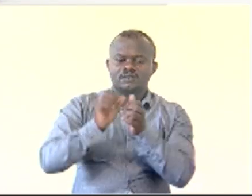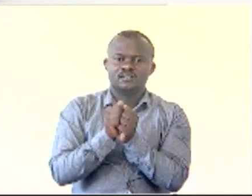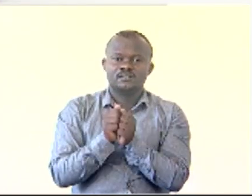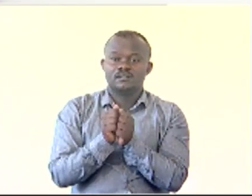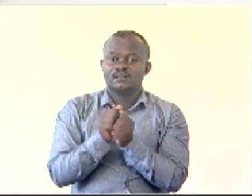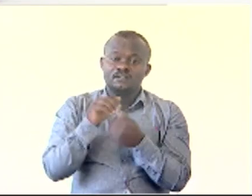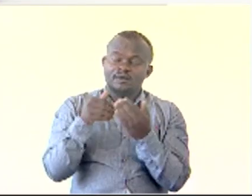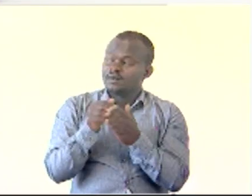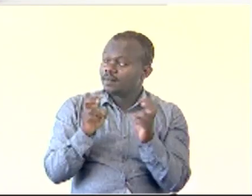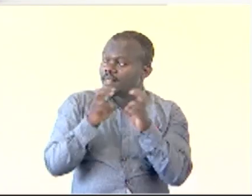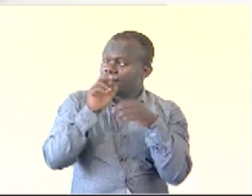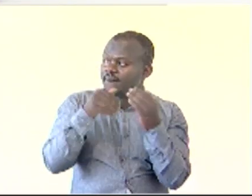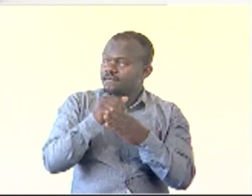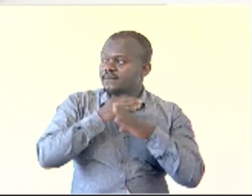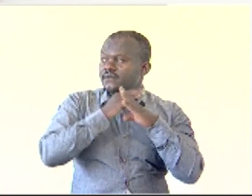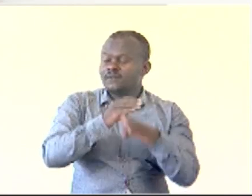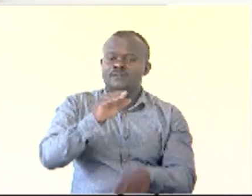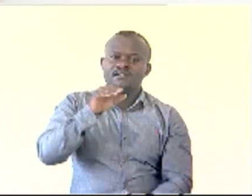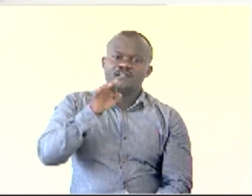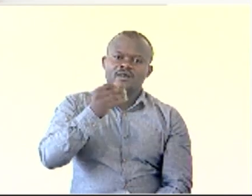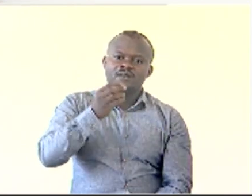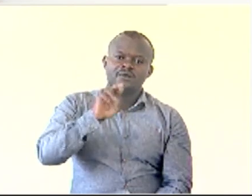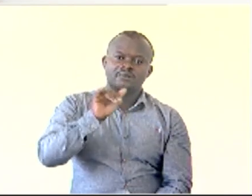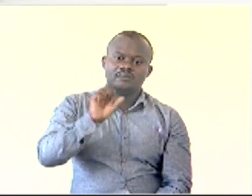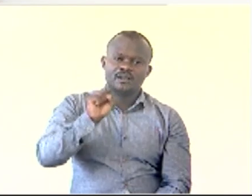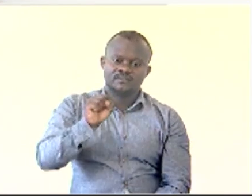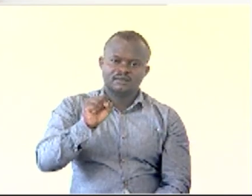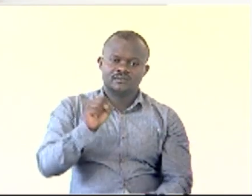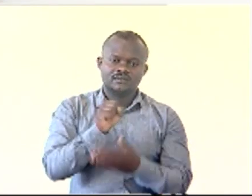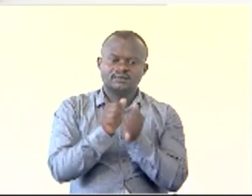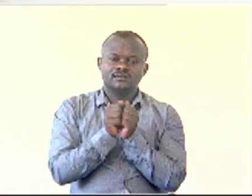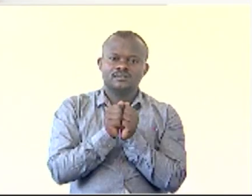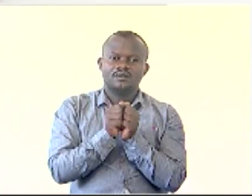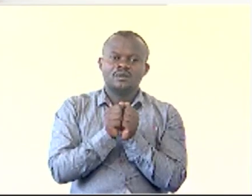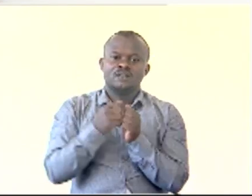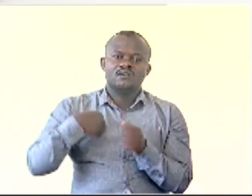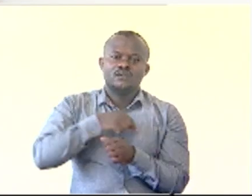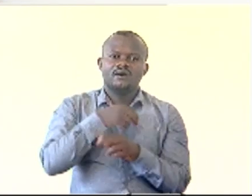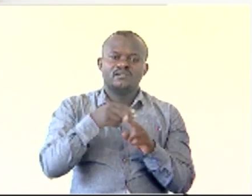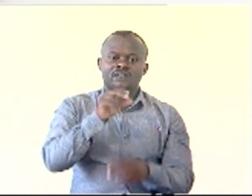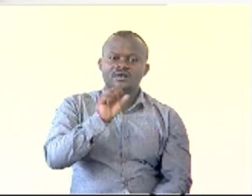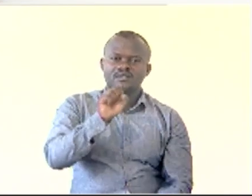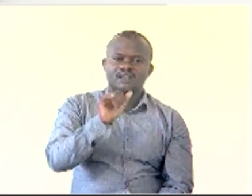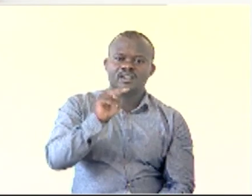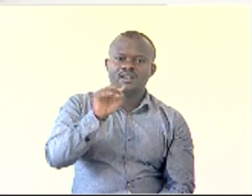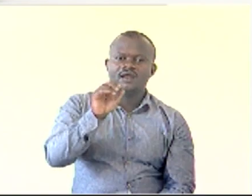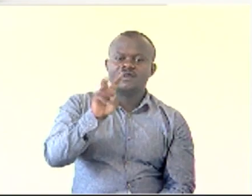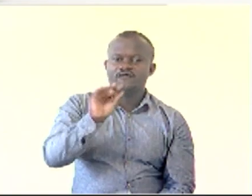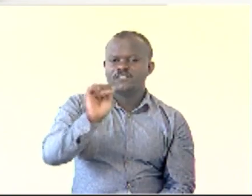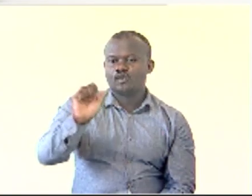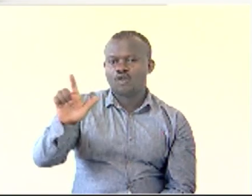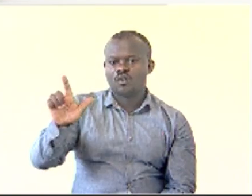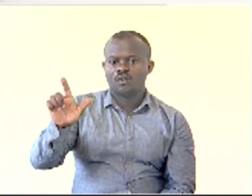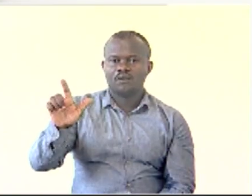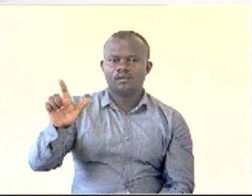bones that are connected by dense fibrous tissues rich in collagen. We have synovial